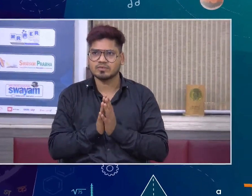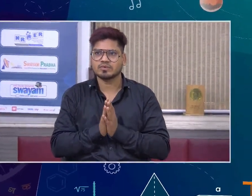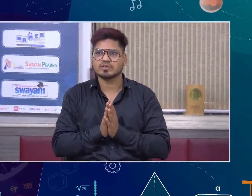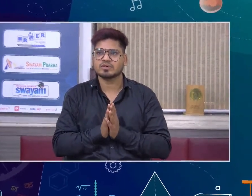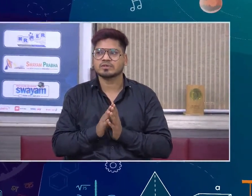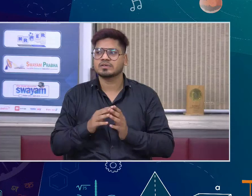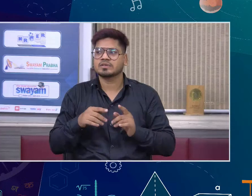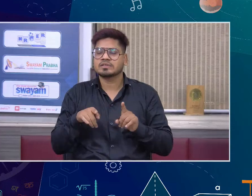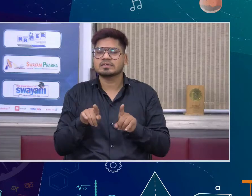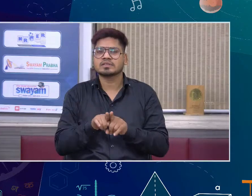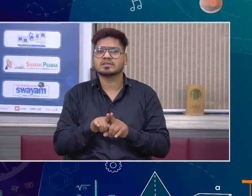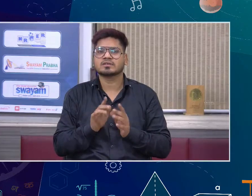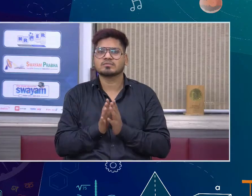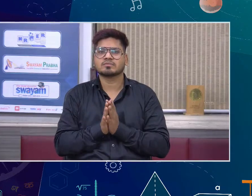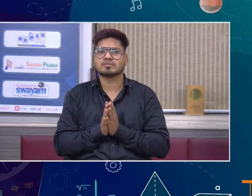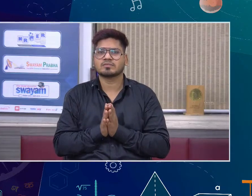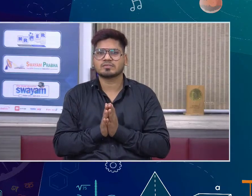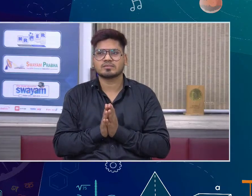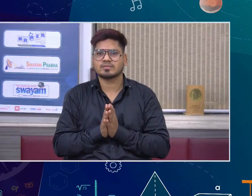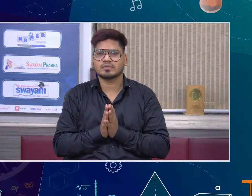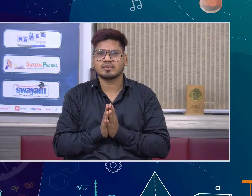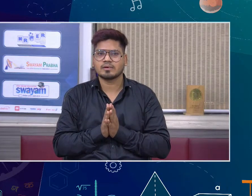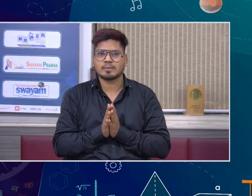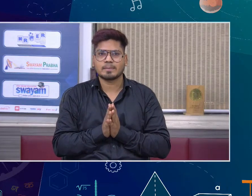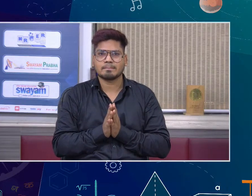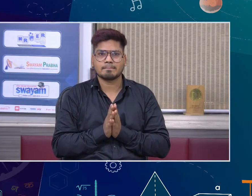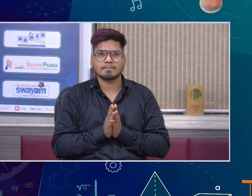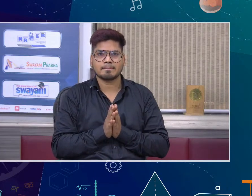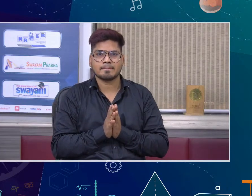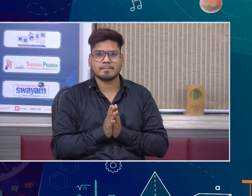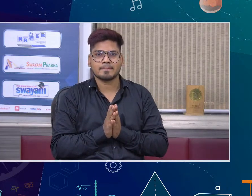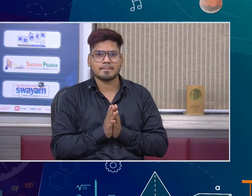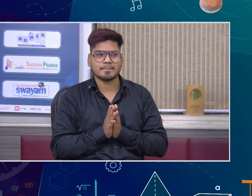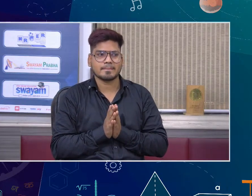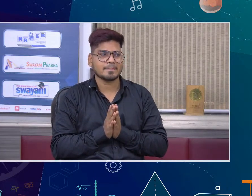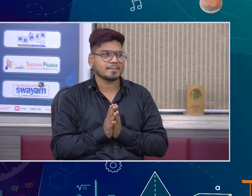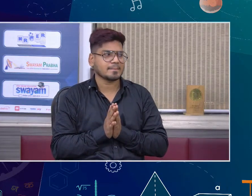So it's connecting to that the story.